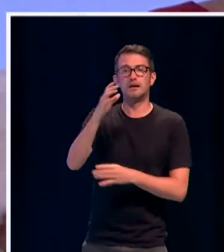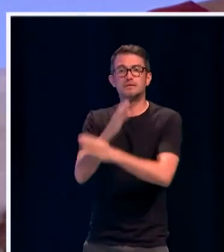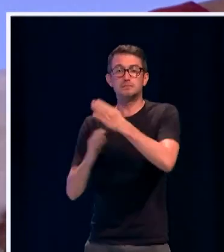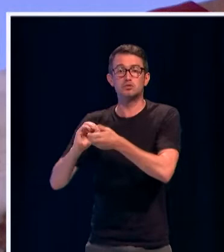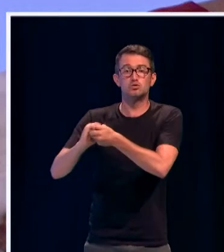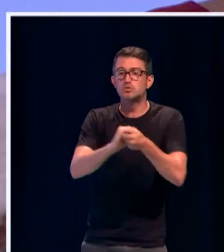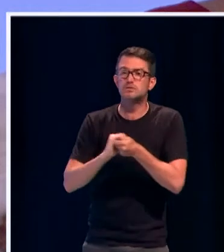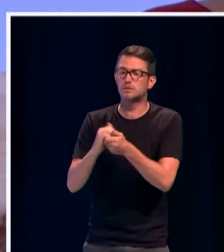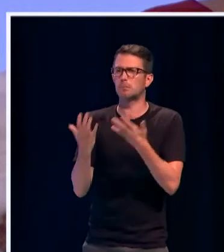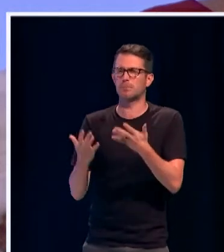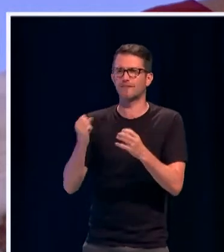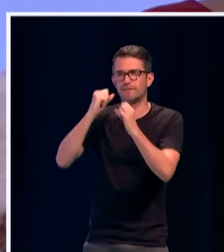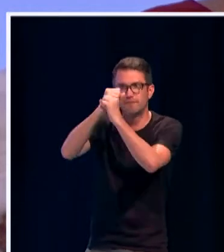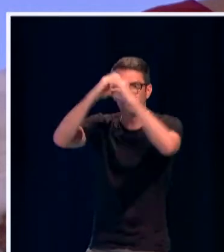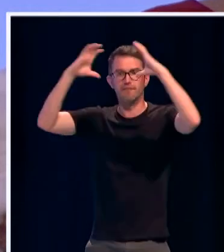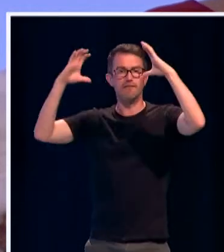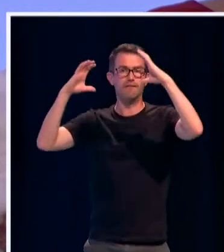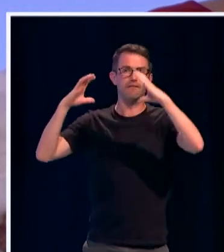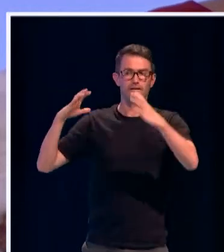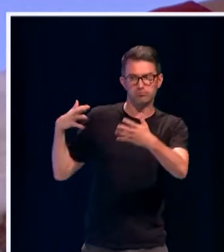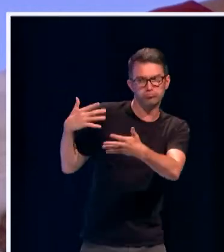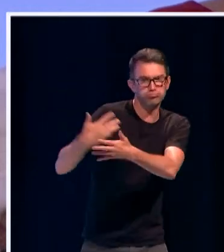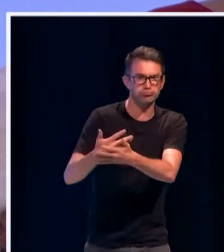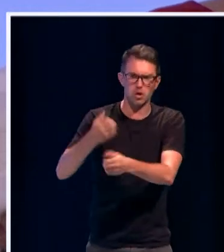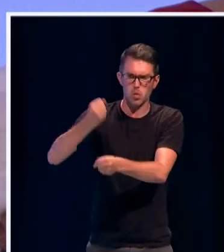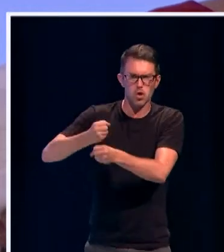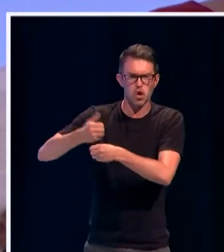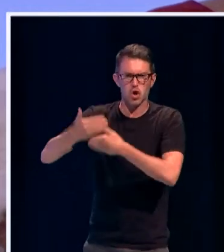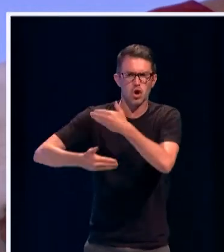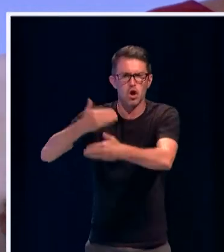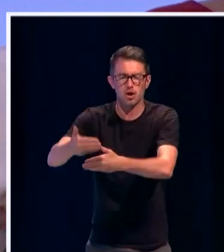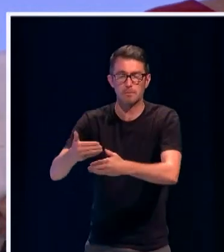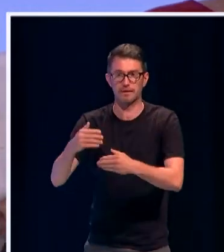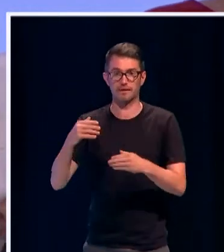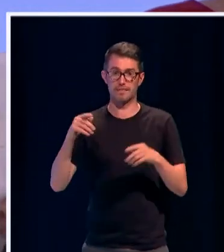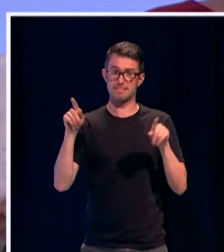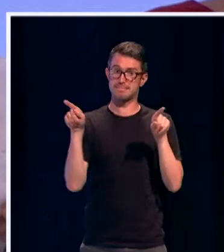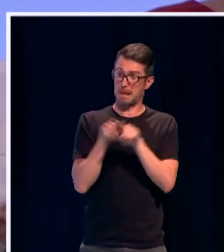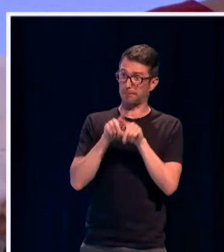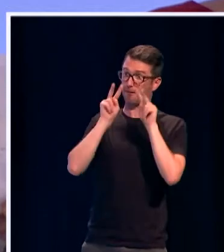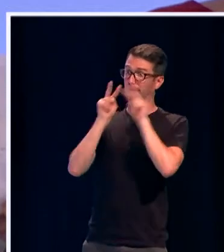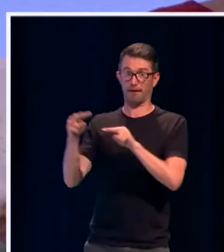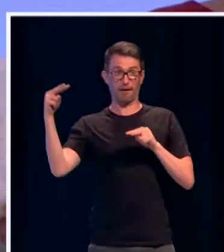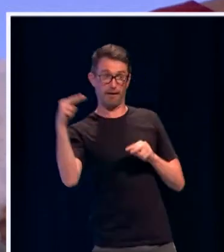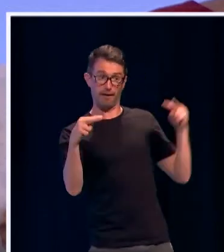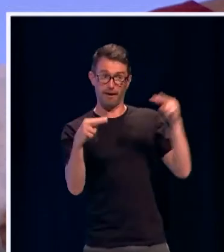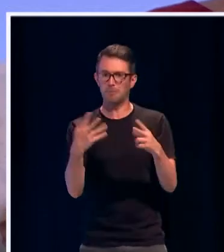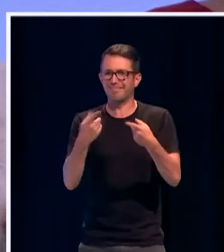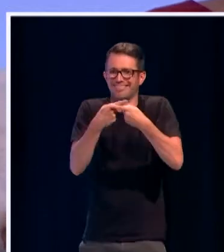civil society by the convention. So a separate session with DPOs was